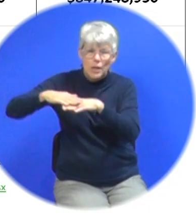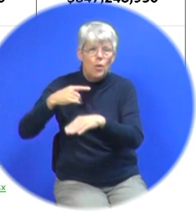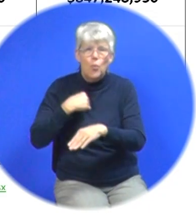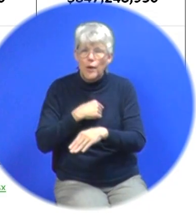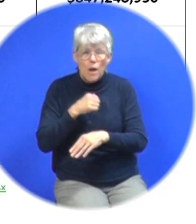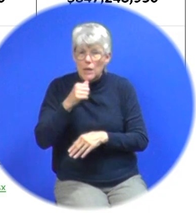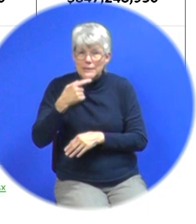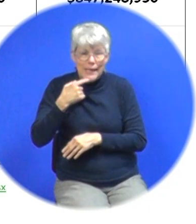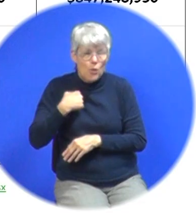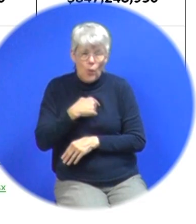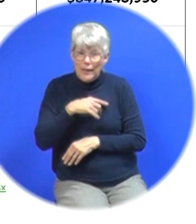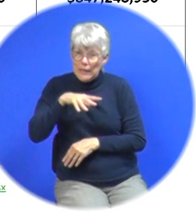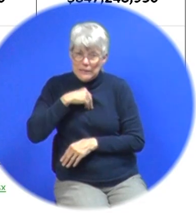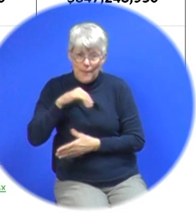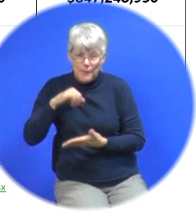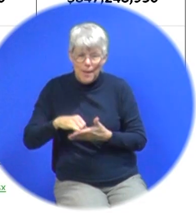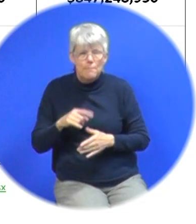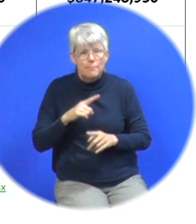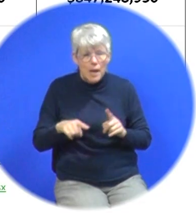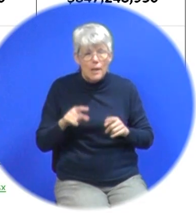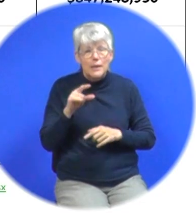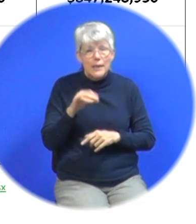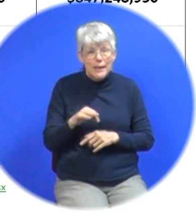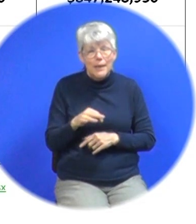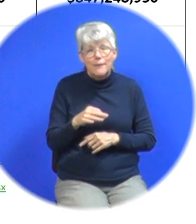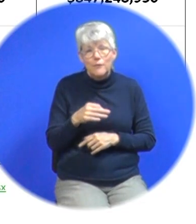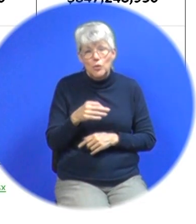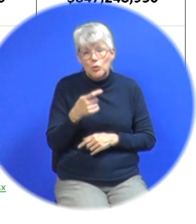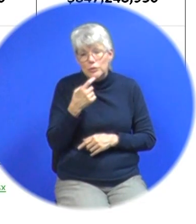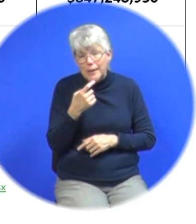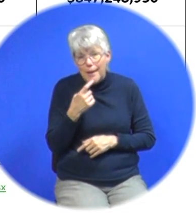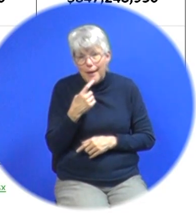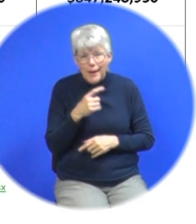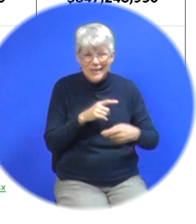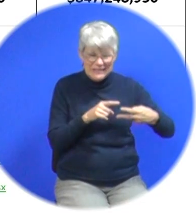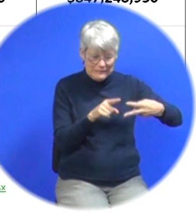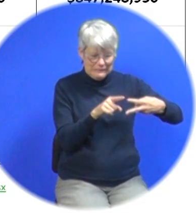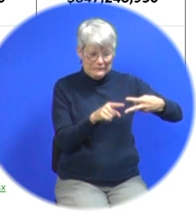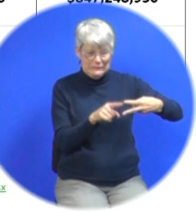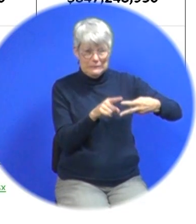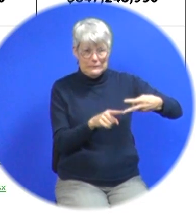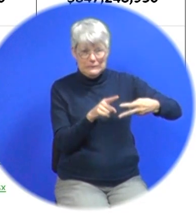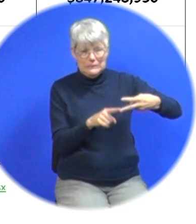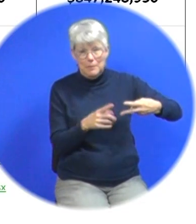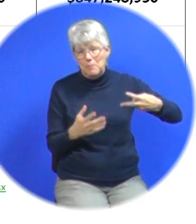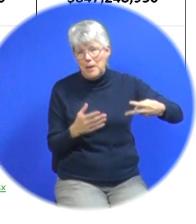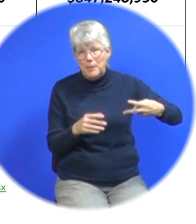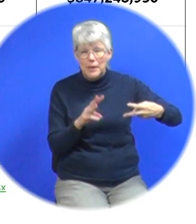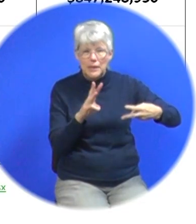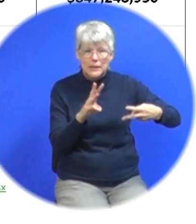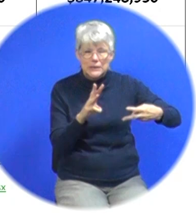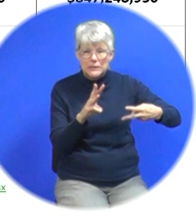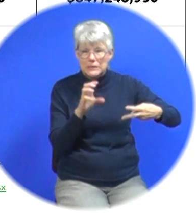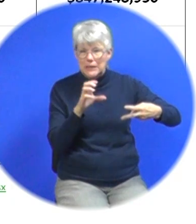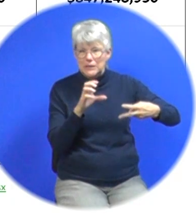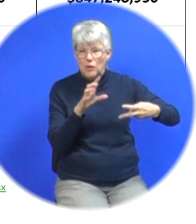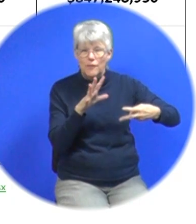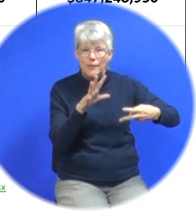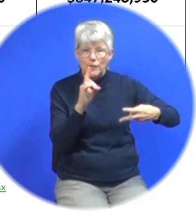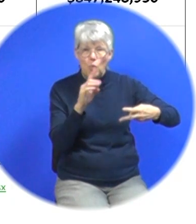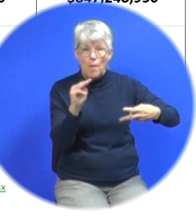estimates at this point, but even if you did for the purposes of this argument, consider that they have a $651 million annual